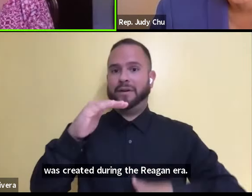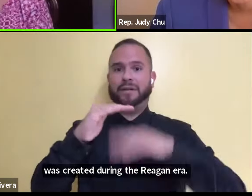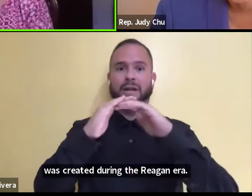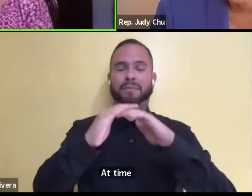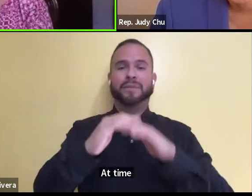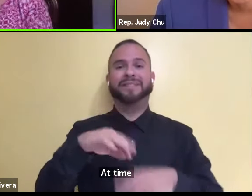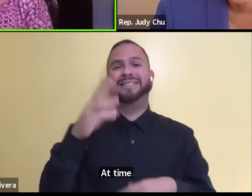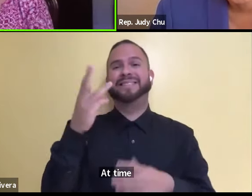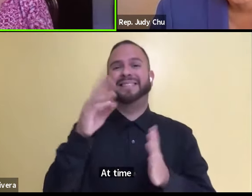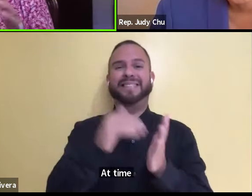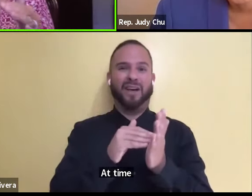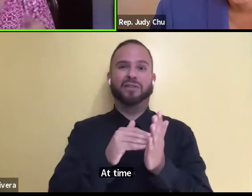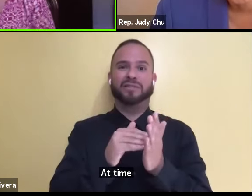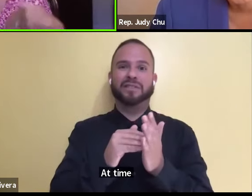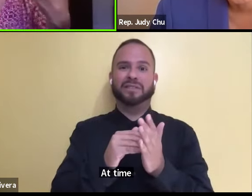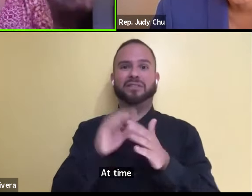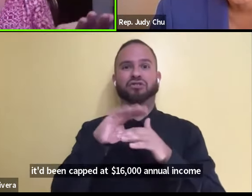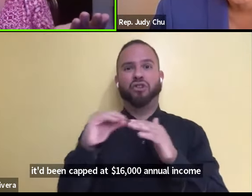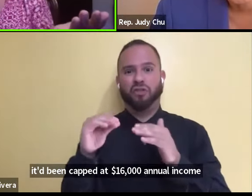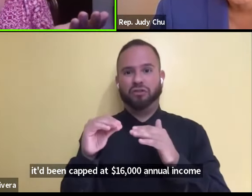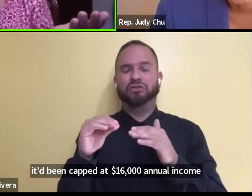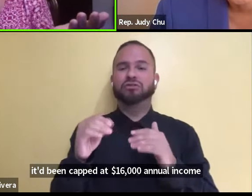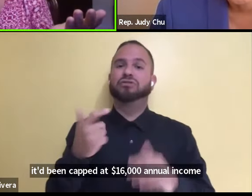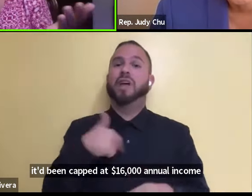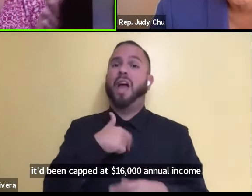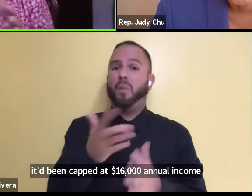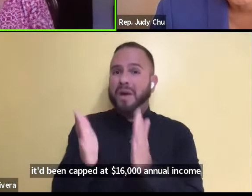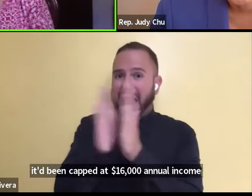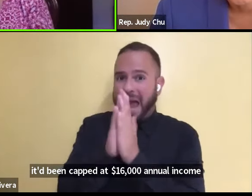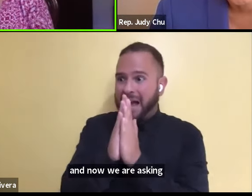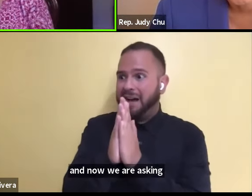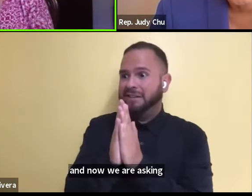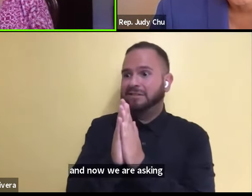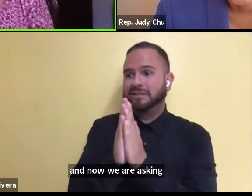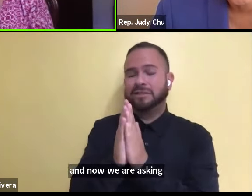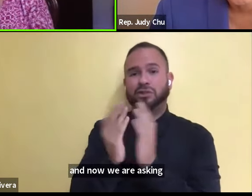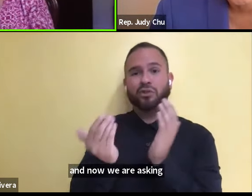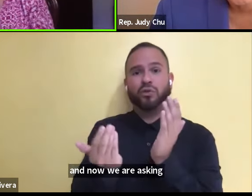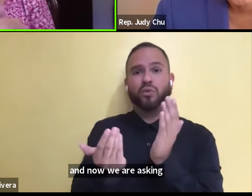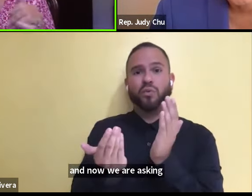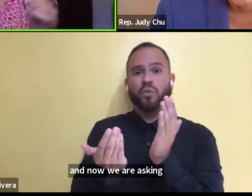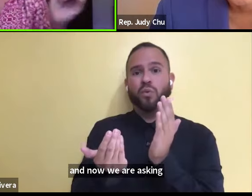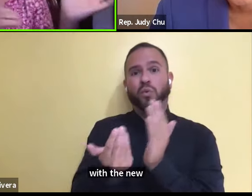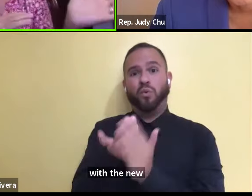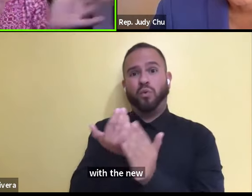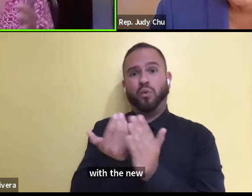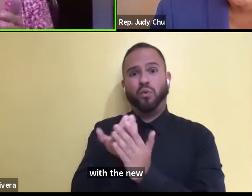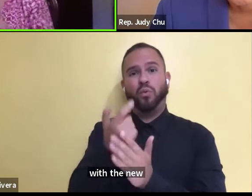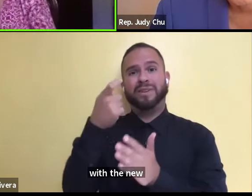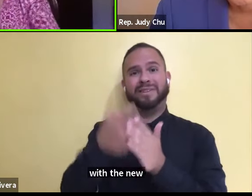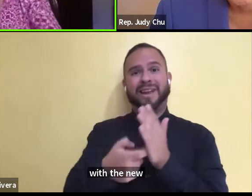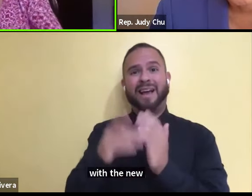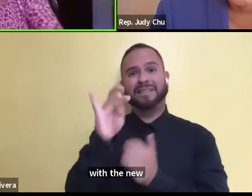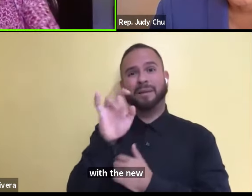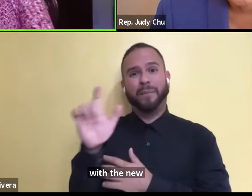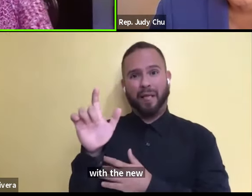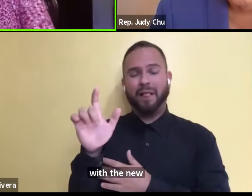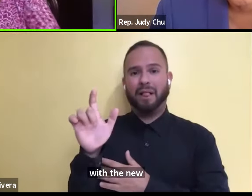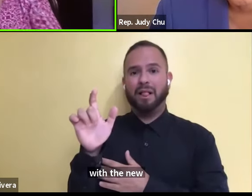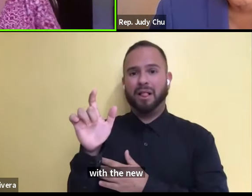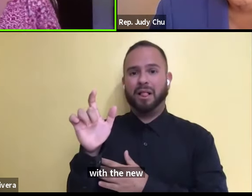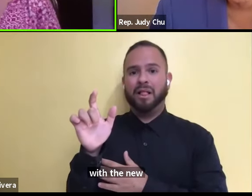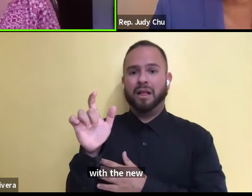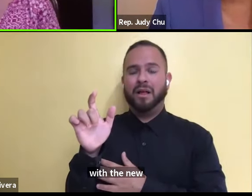income. And now we're asking, with the new tax bill that came forward, we're not looking